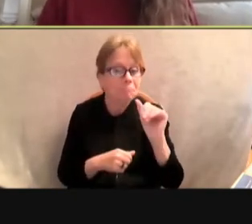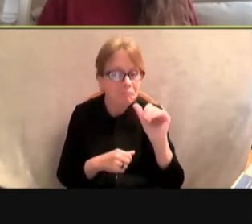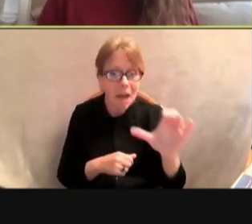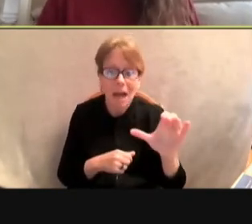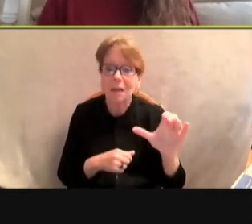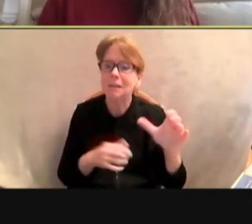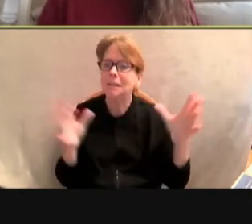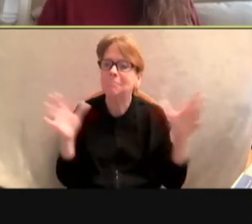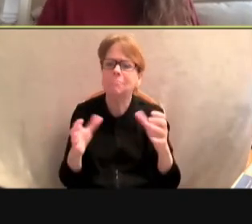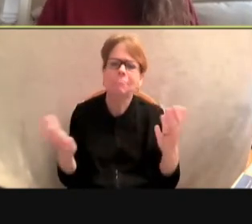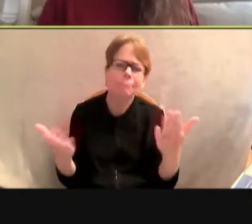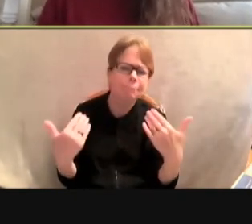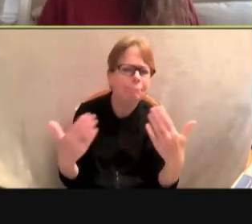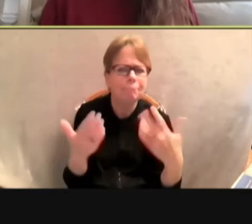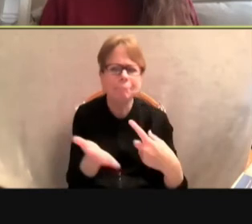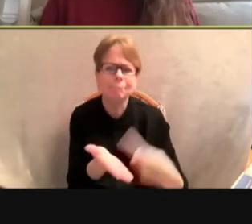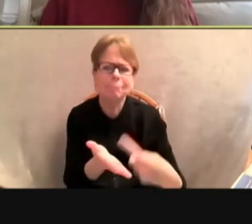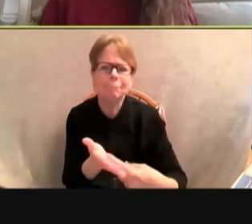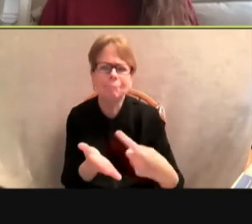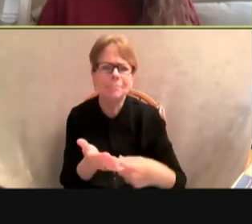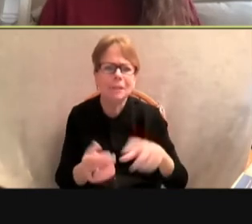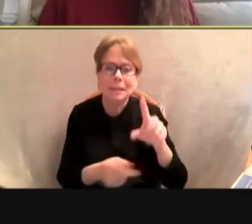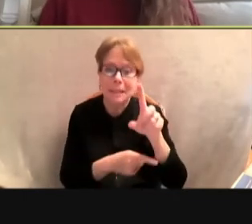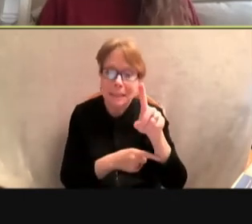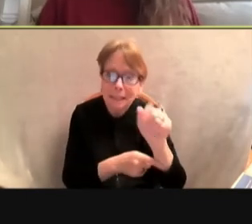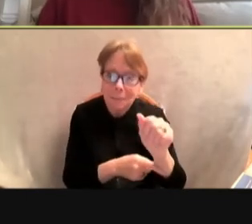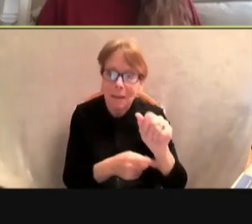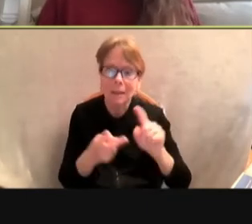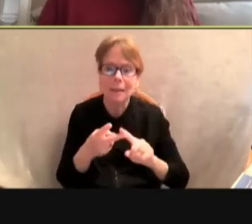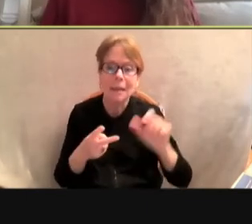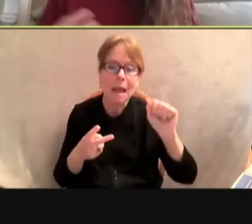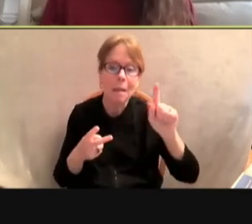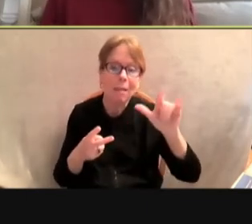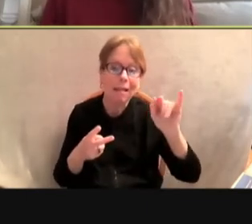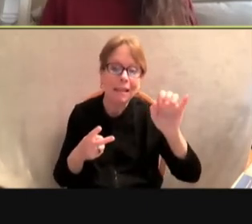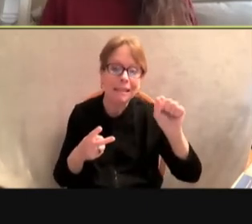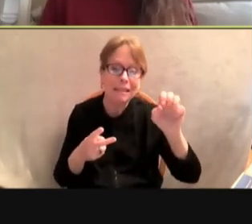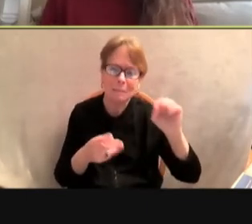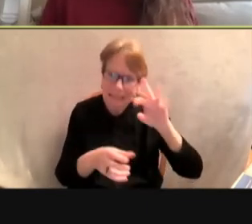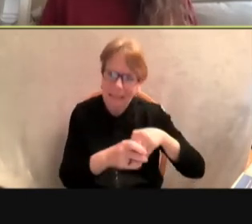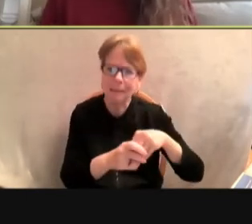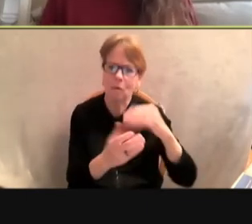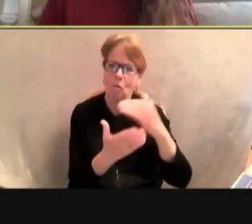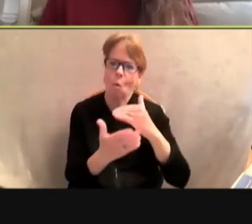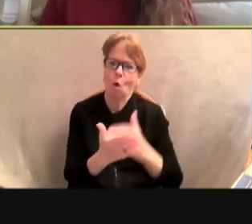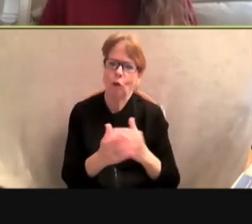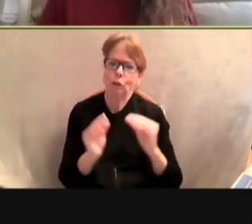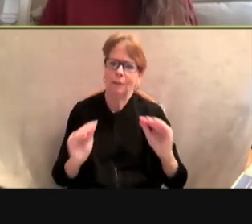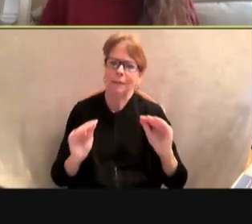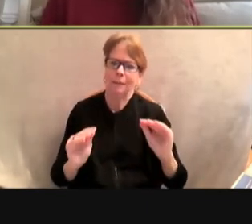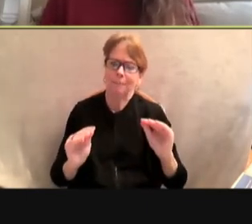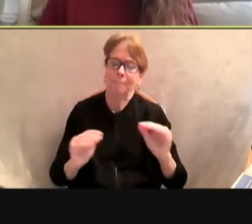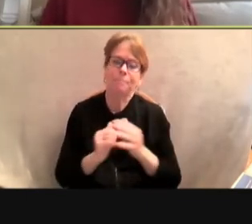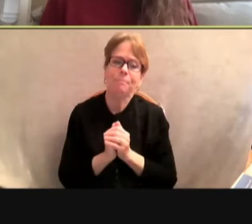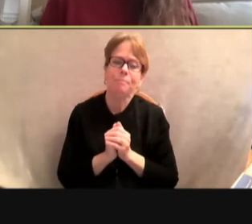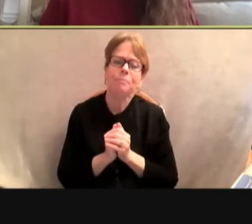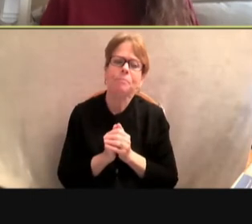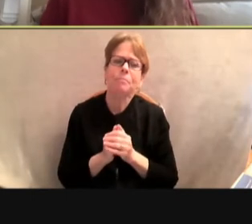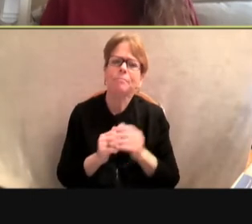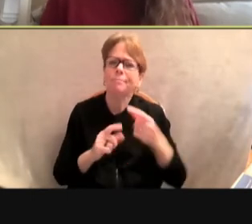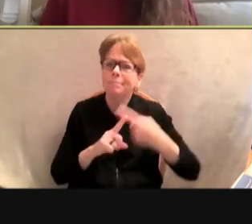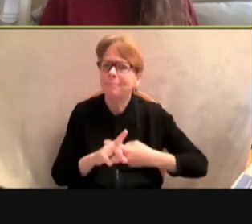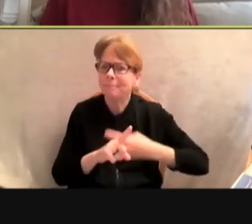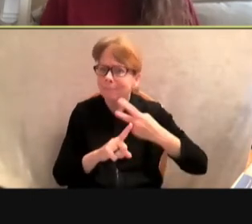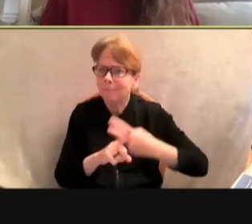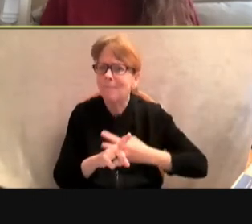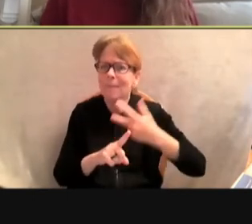about disability and about ableism within our coursework. And this conversation over the course of months created